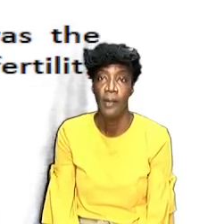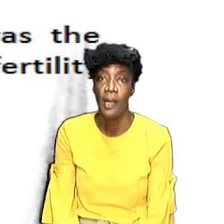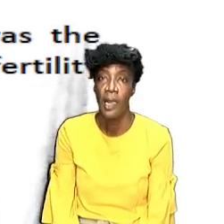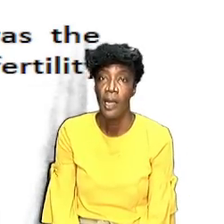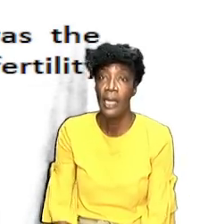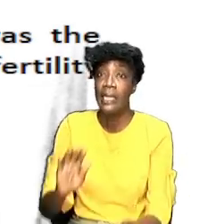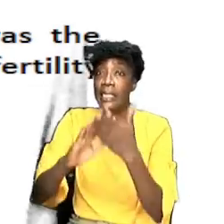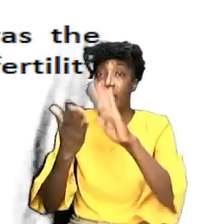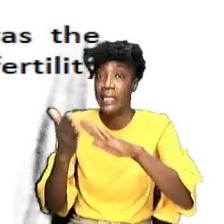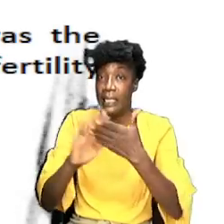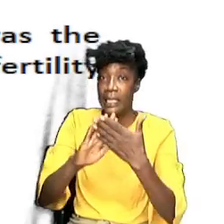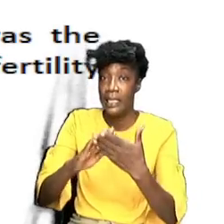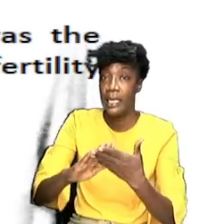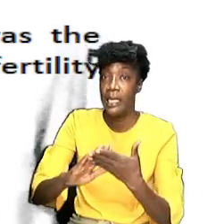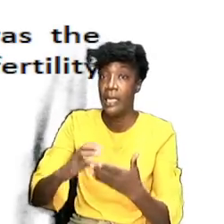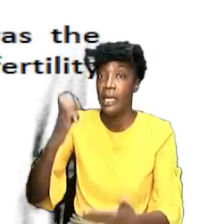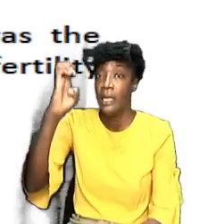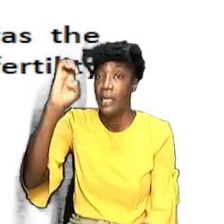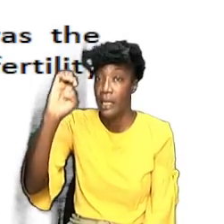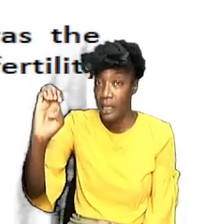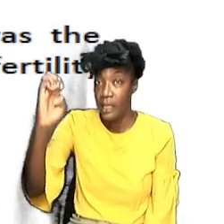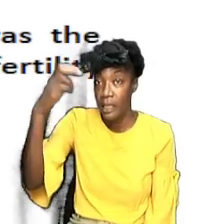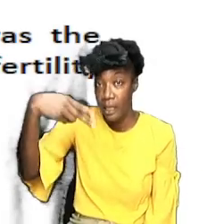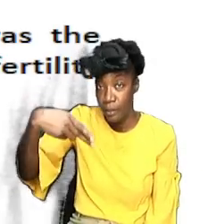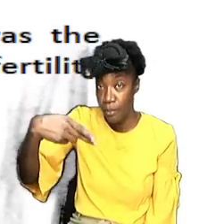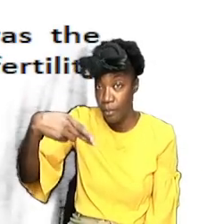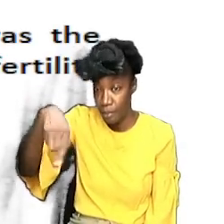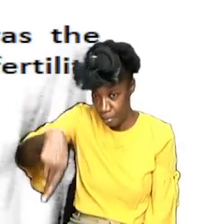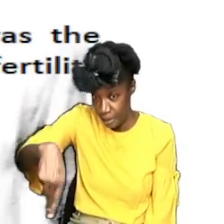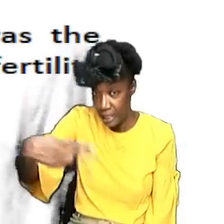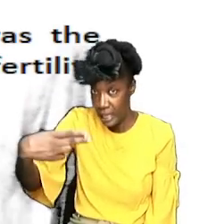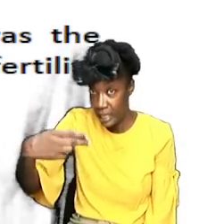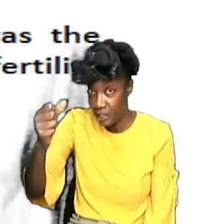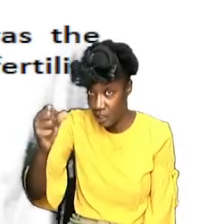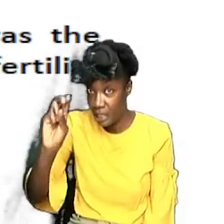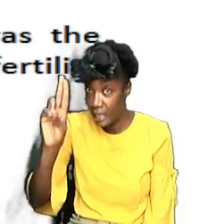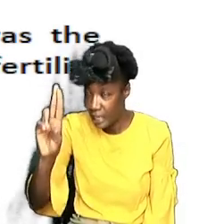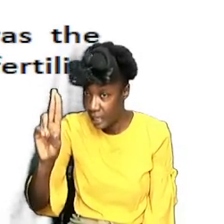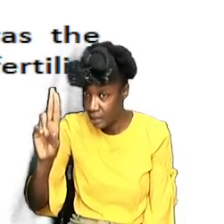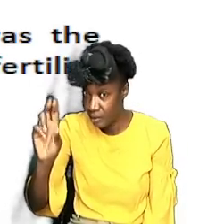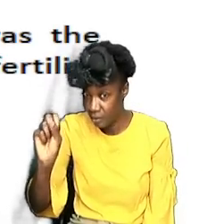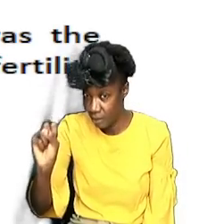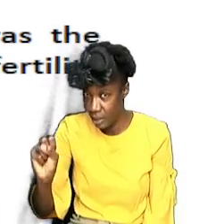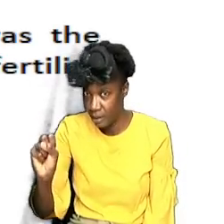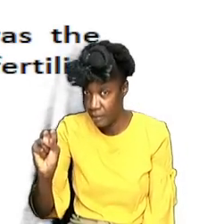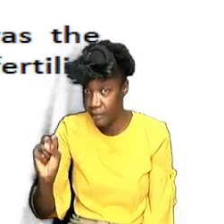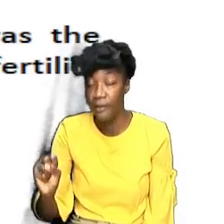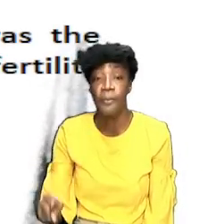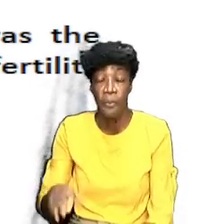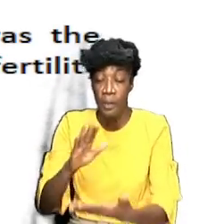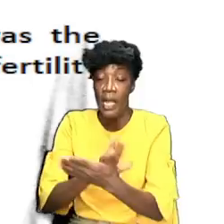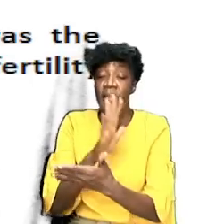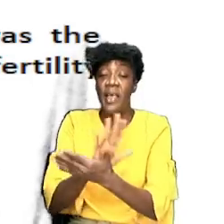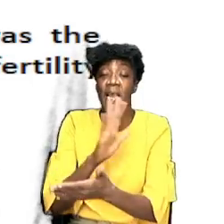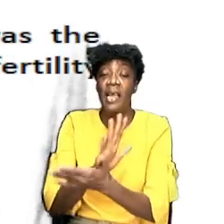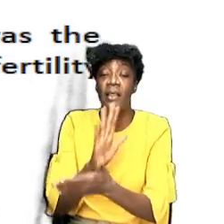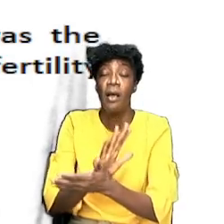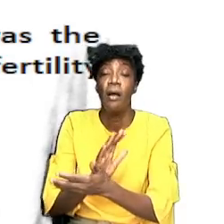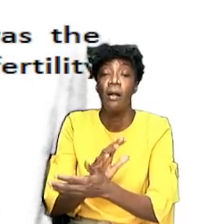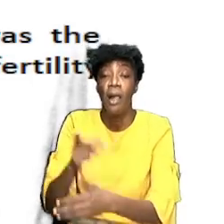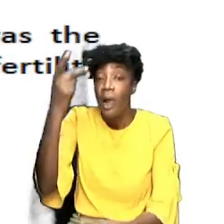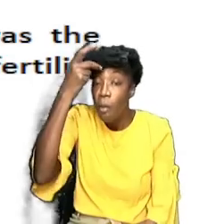Ephesus, amen, you have some scholars who would tell you that this is also the letter that Paul spoke